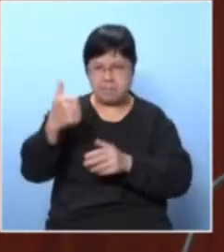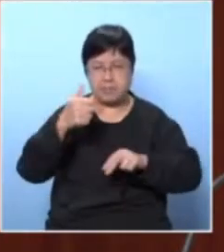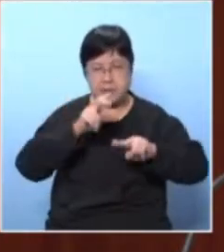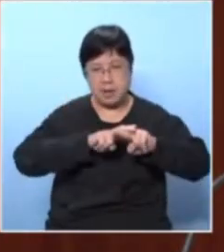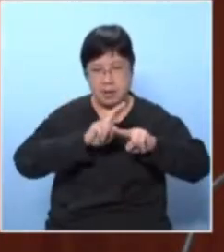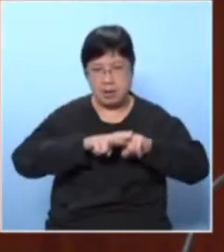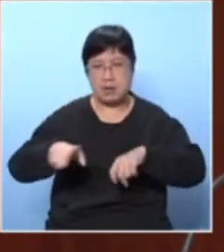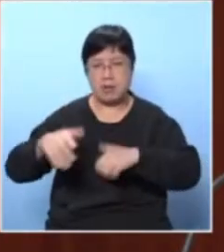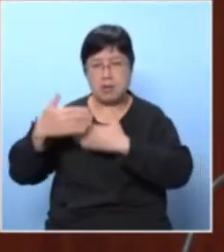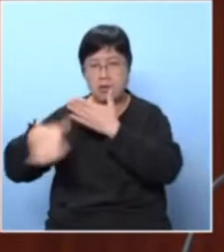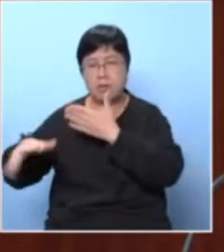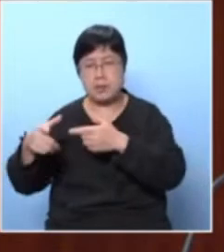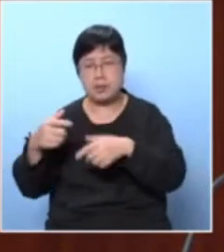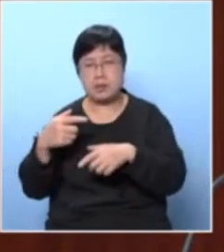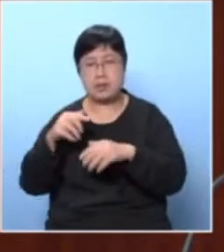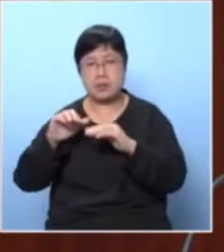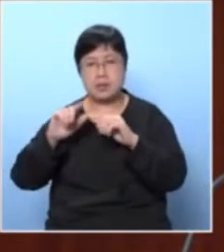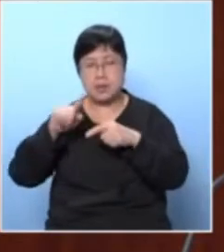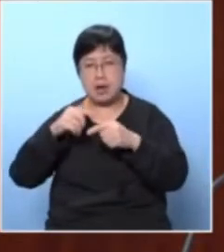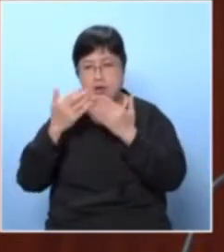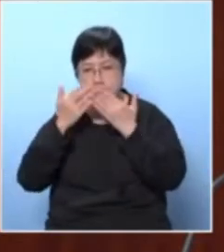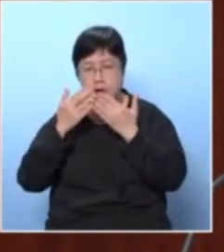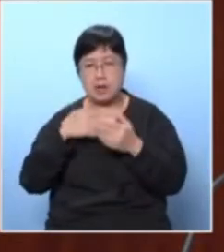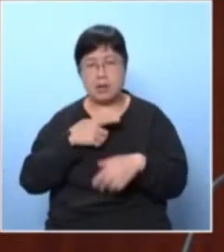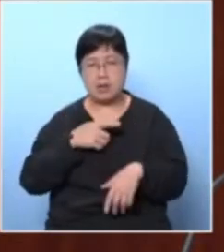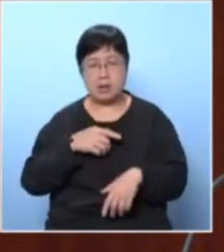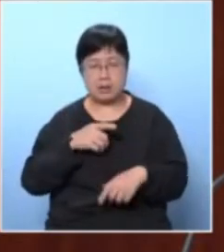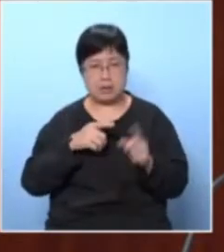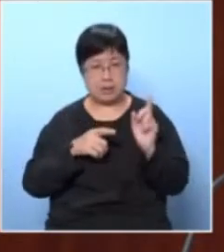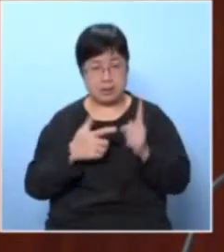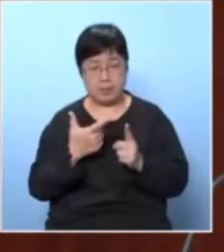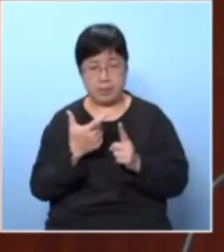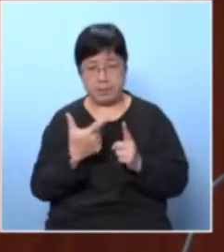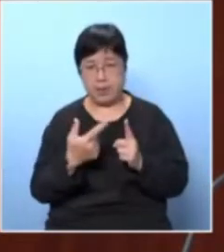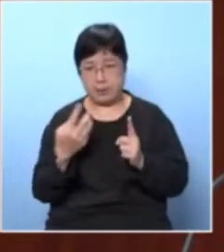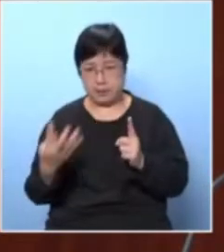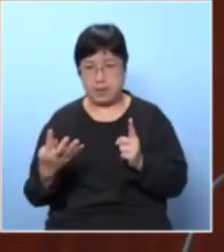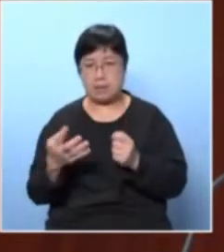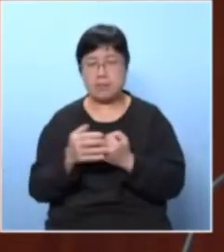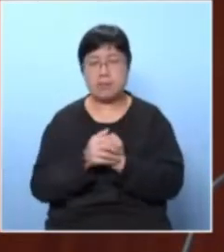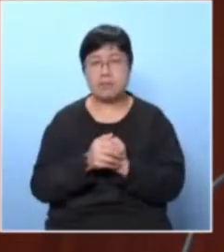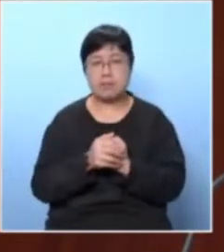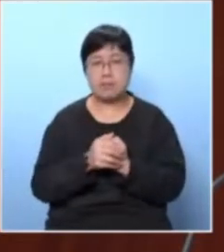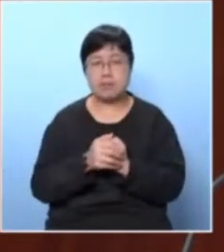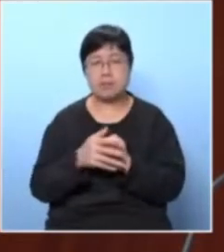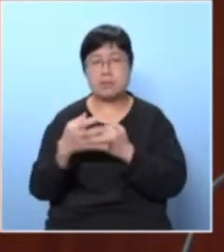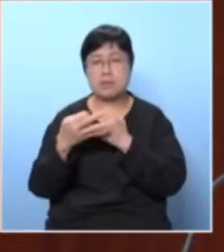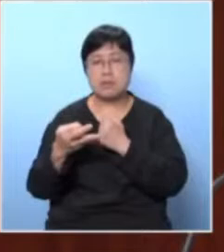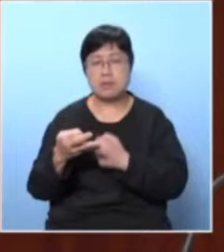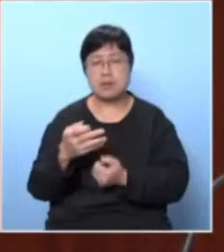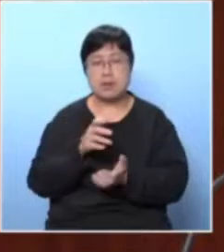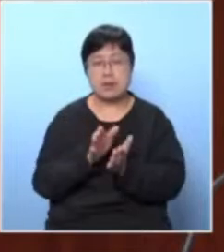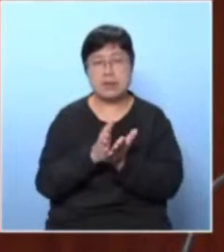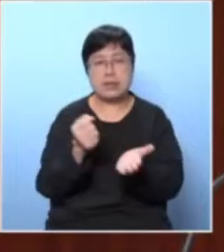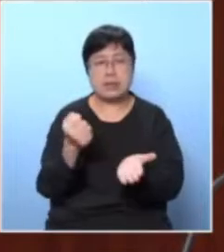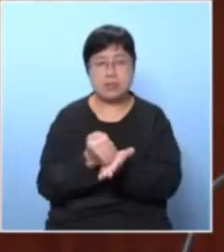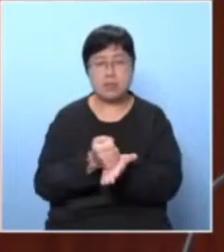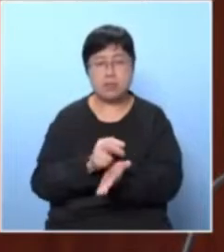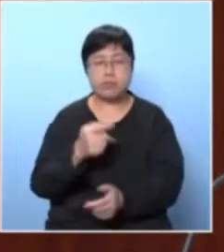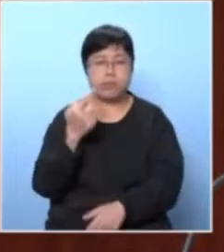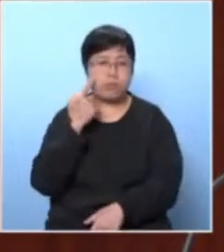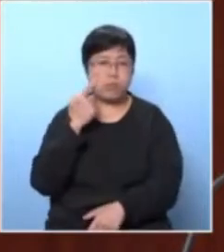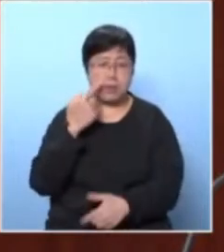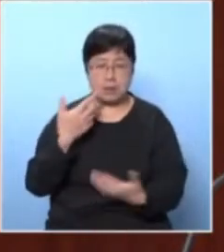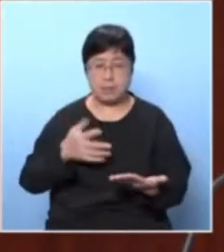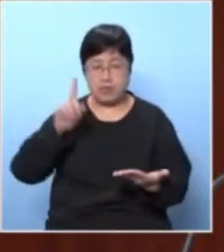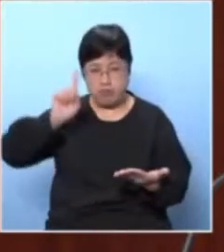scheme, making a total of 184 institutions with effect from November. 3. Relax visa